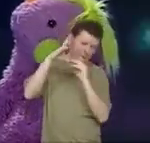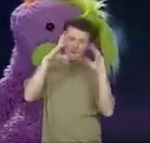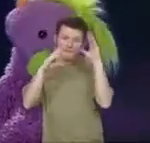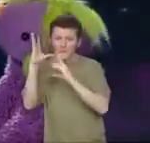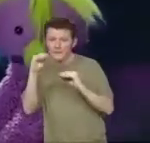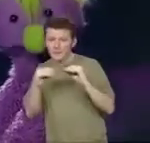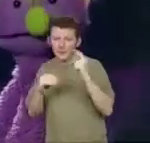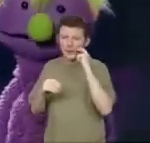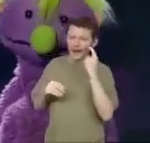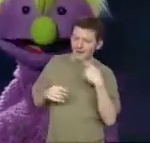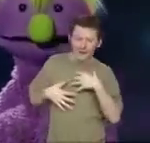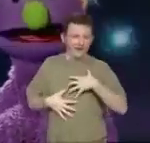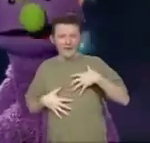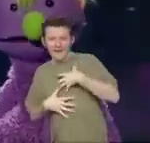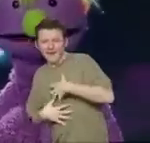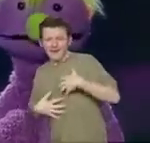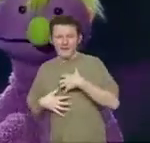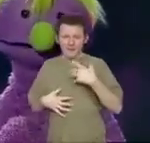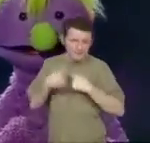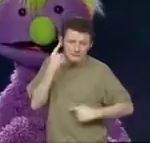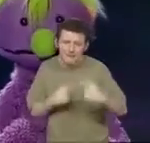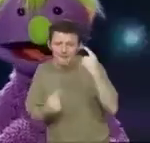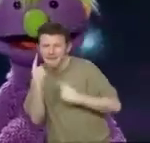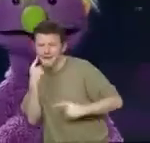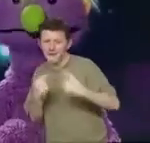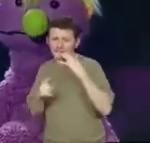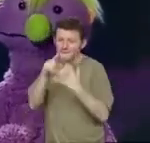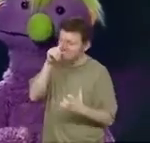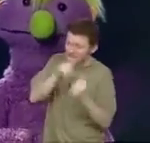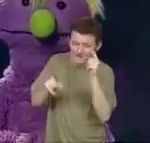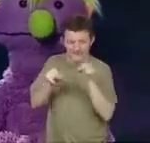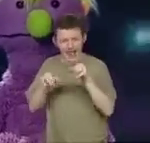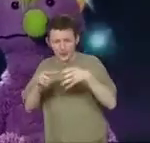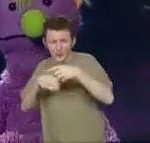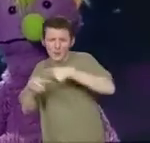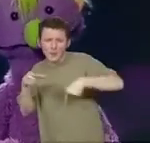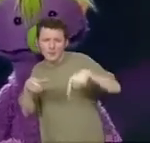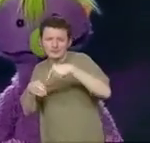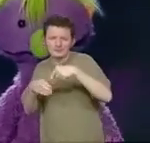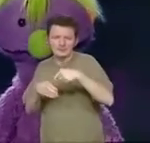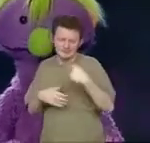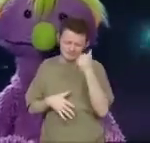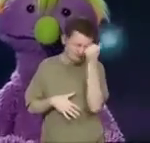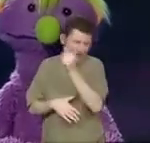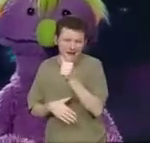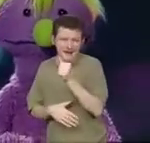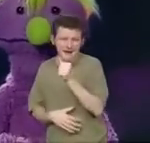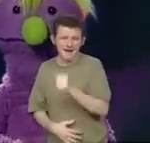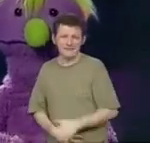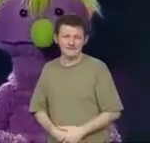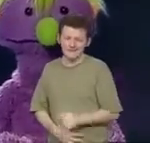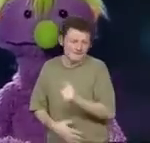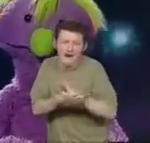wriggles, and the crying cow weeps. But we've never found friends like the tiddlypeeps. They're smart. They're